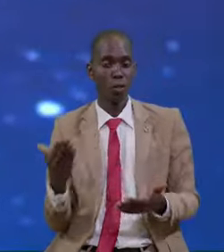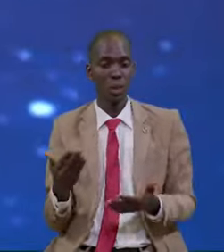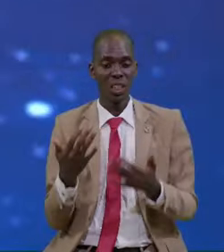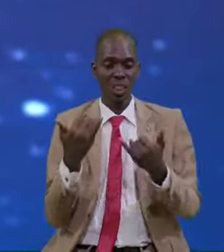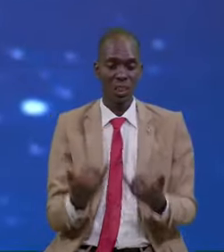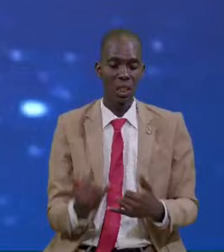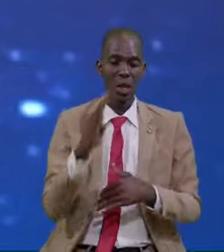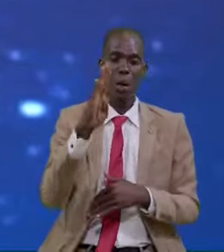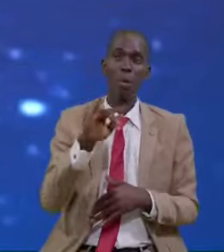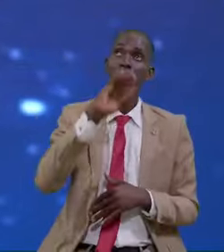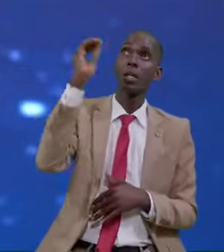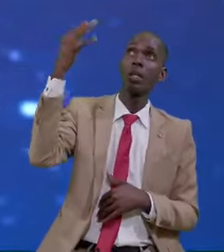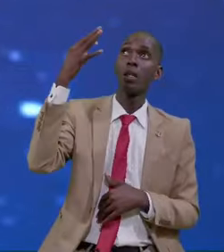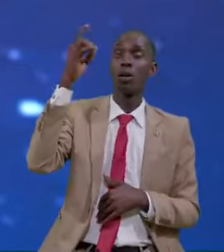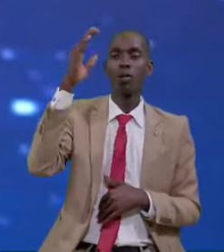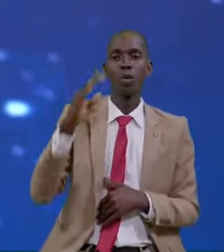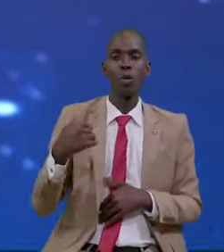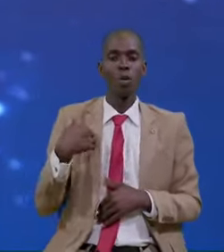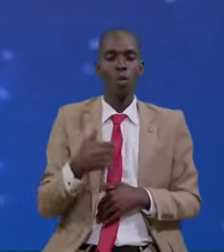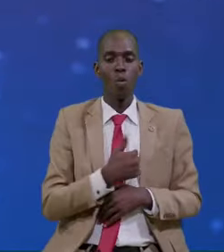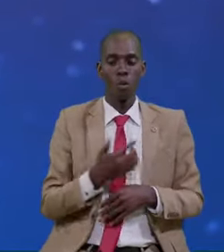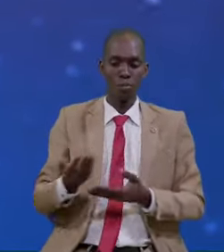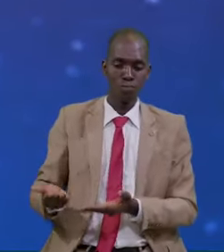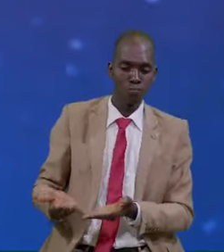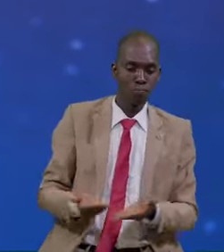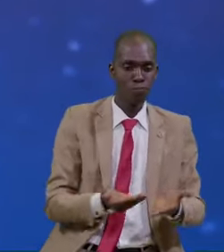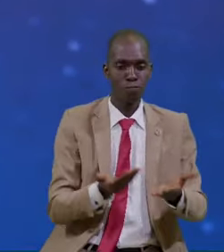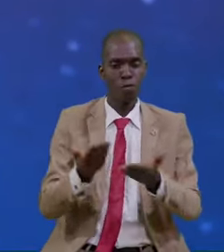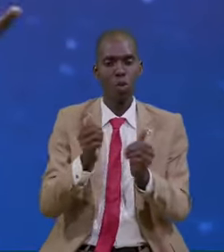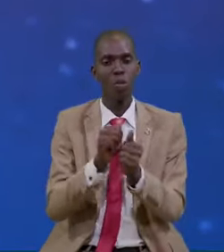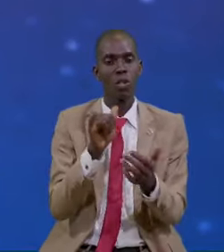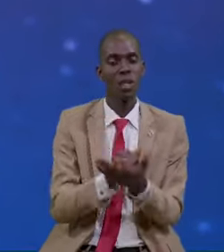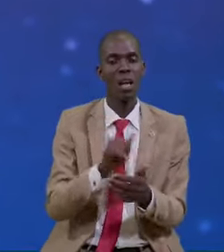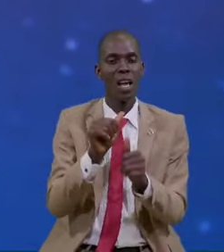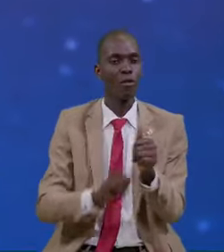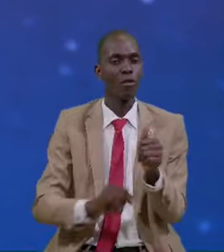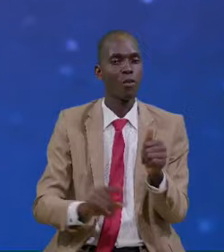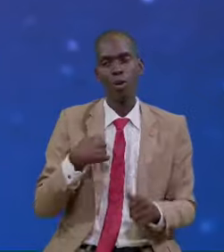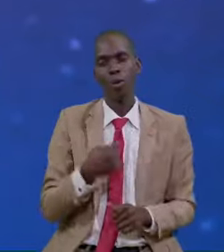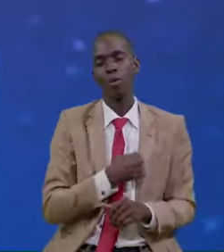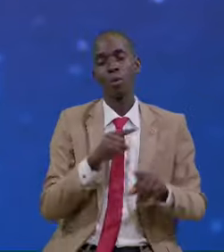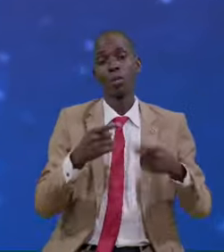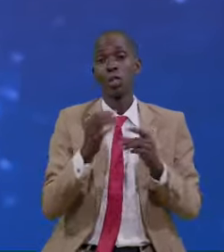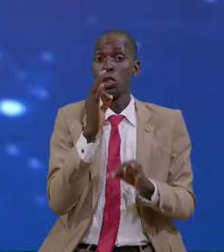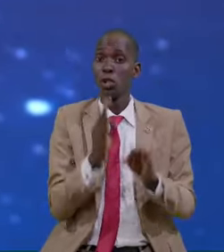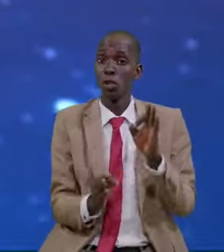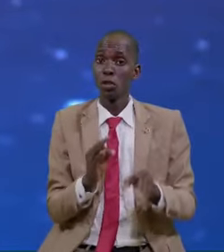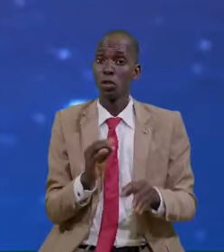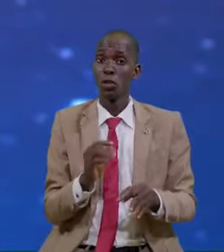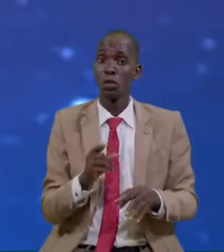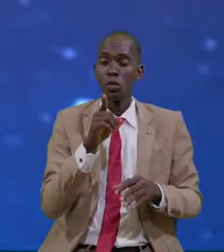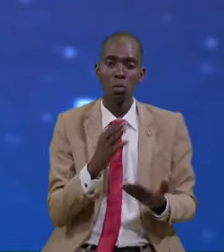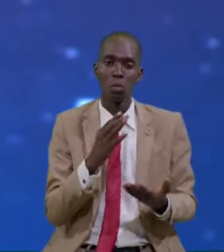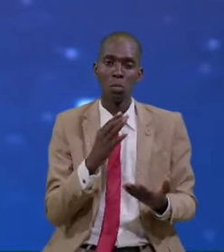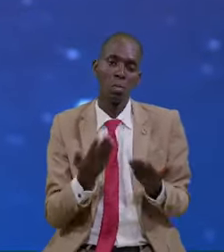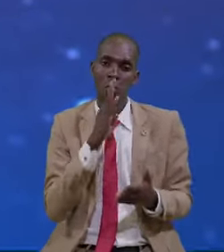of God, we carry that everywhere we go. If you happen to be a medical doctor, you have